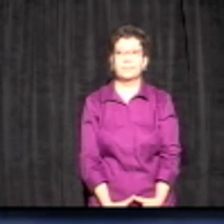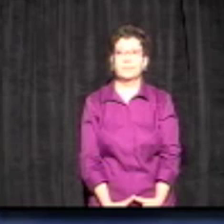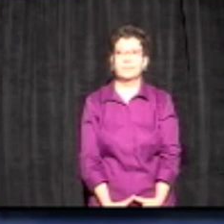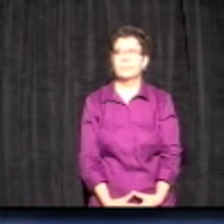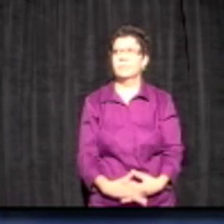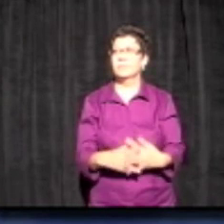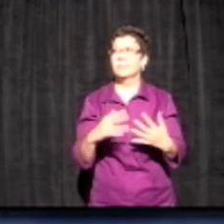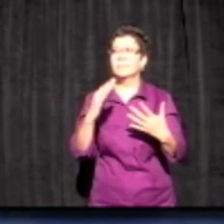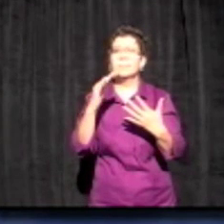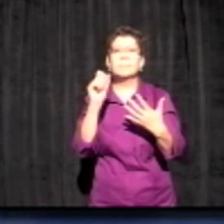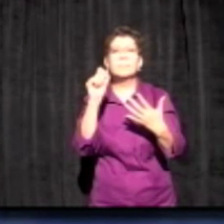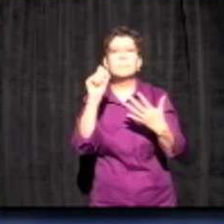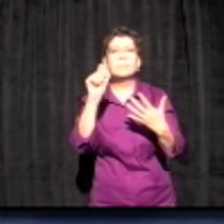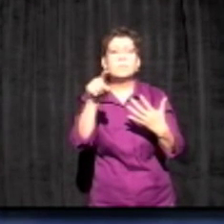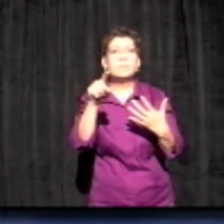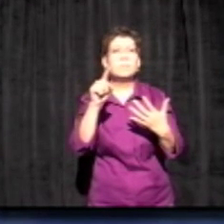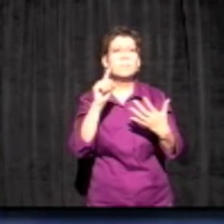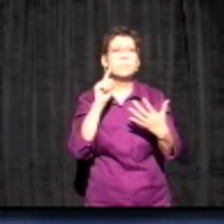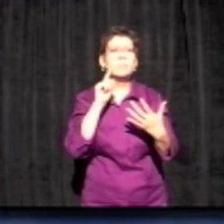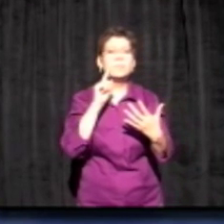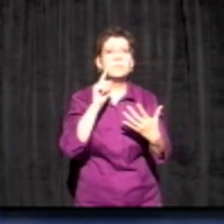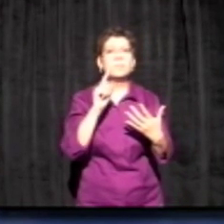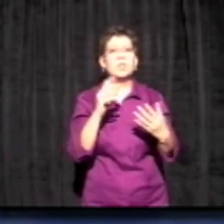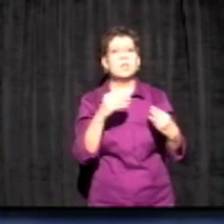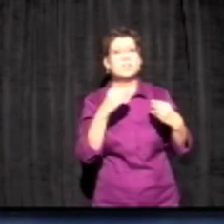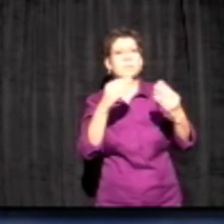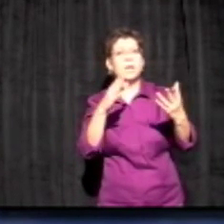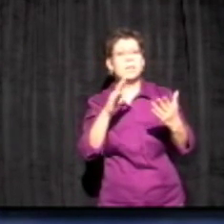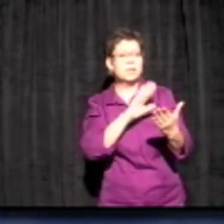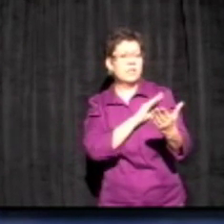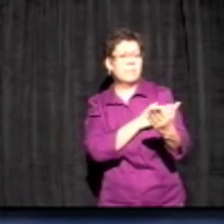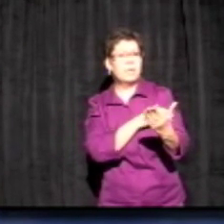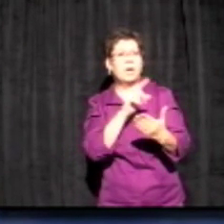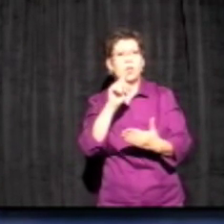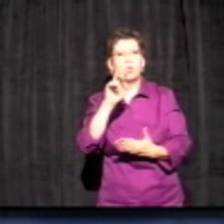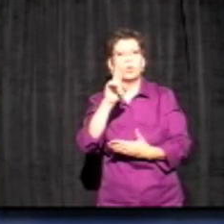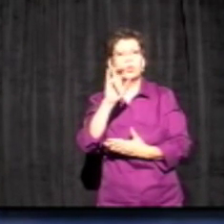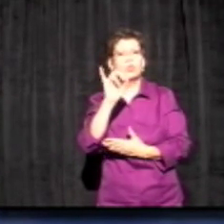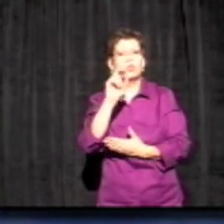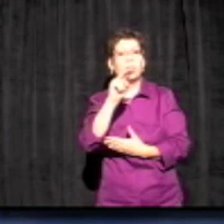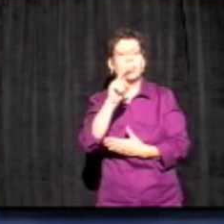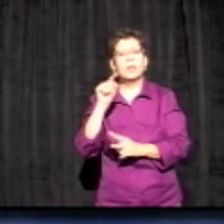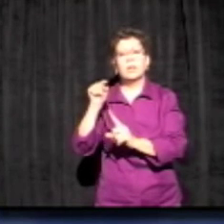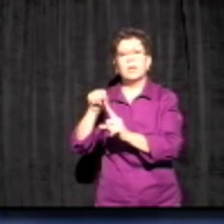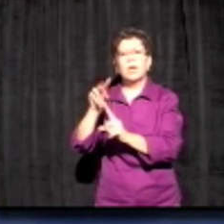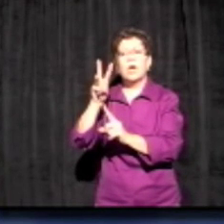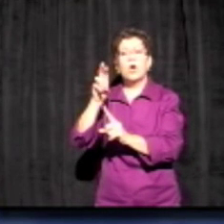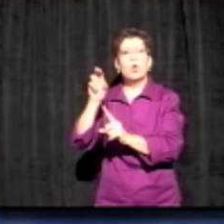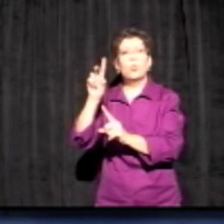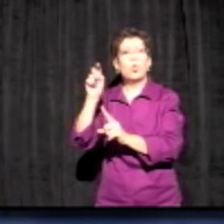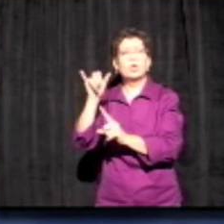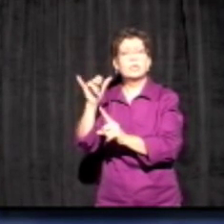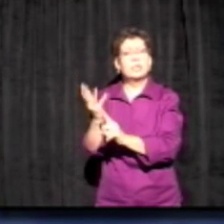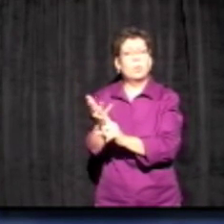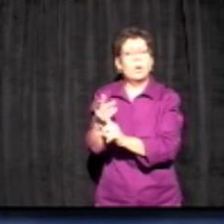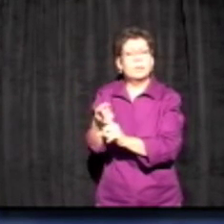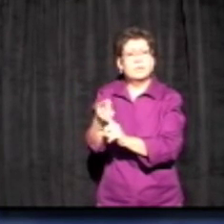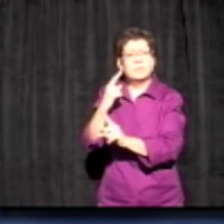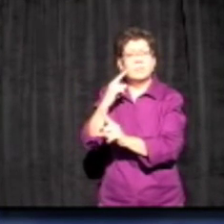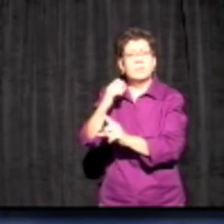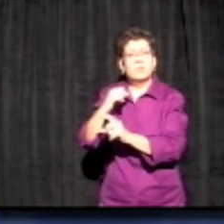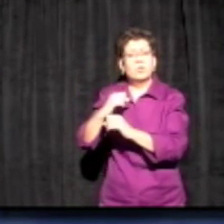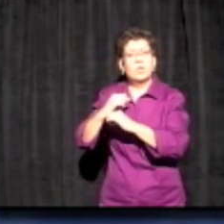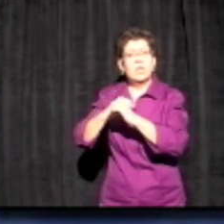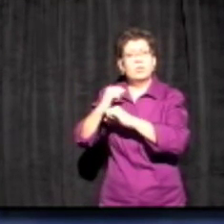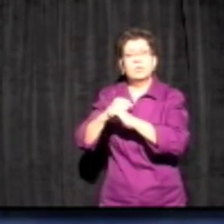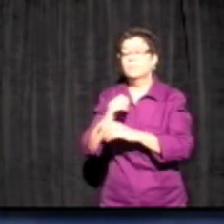Which automaker supplies the powertrain, and what sort of warranty is offered on the engine and transmission? Matt? So the